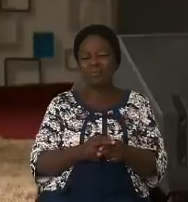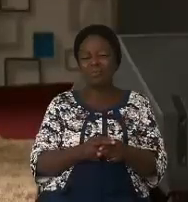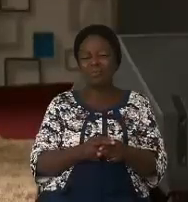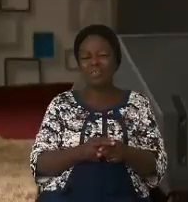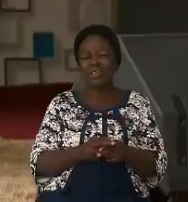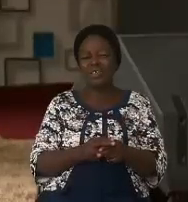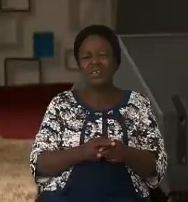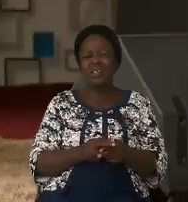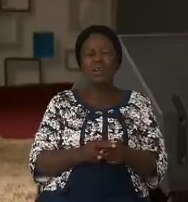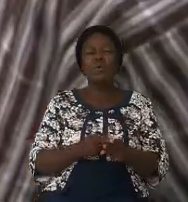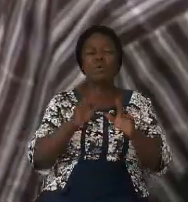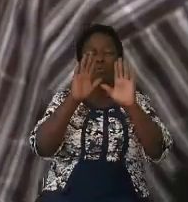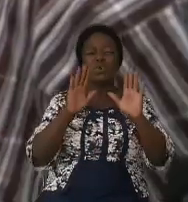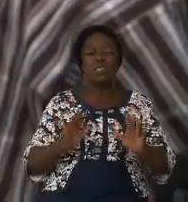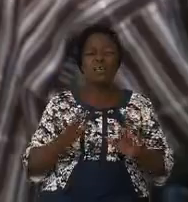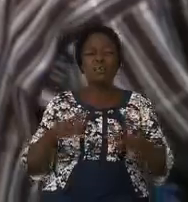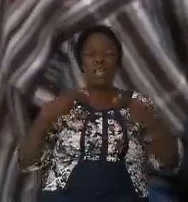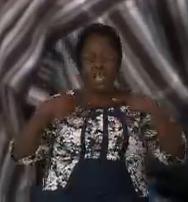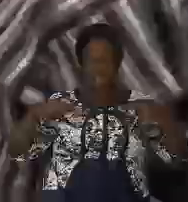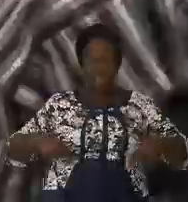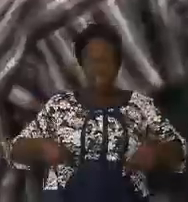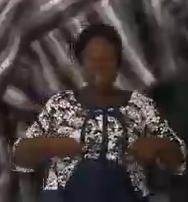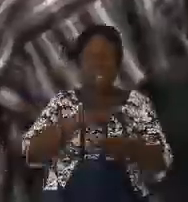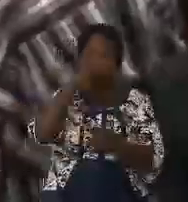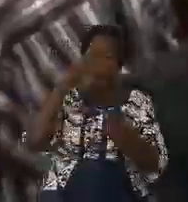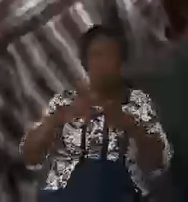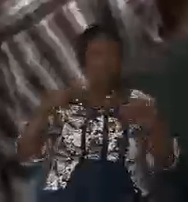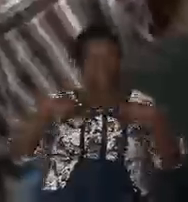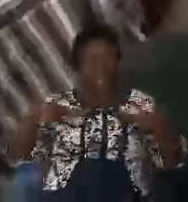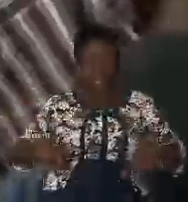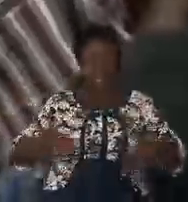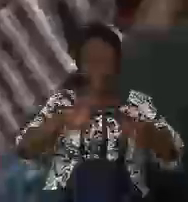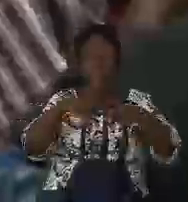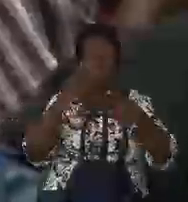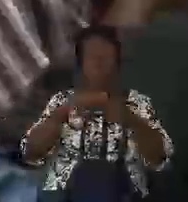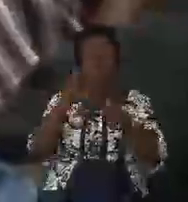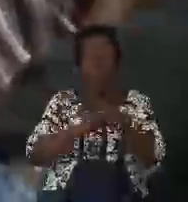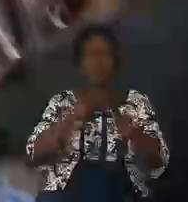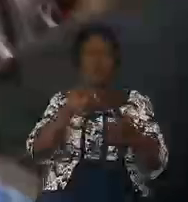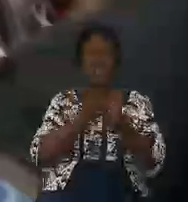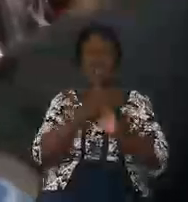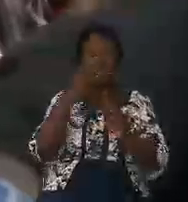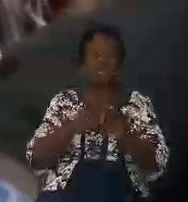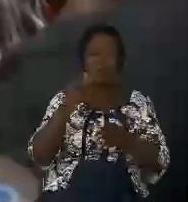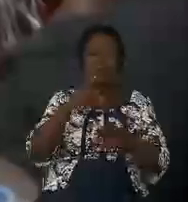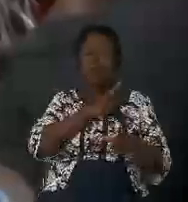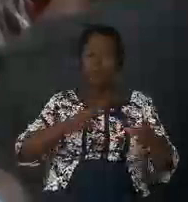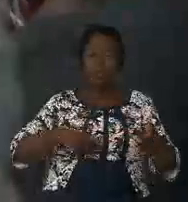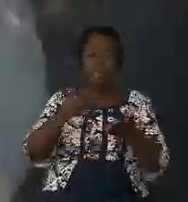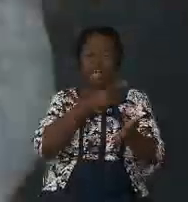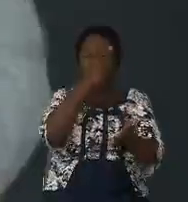everyone in Jesus' name. Sound health, perfect health, grant unto